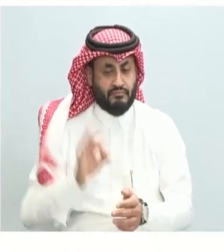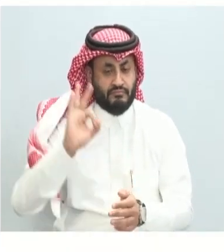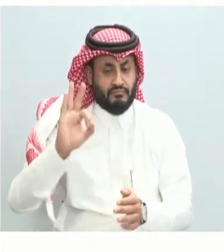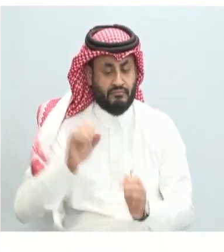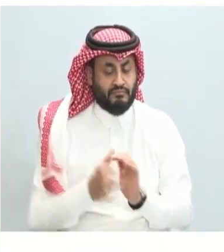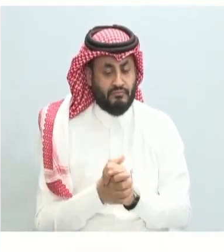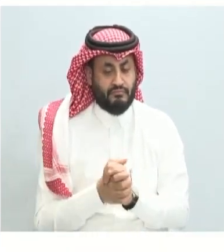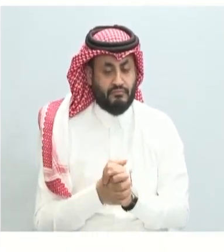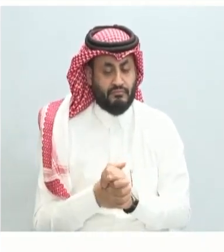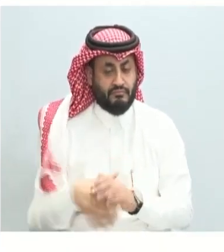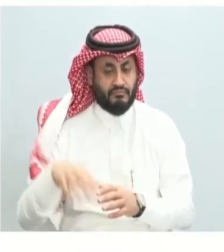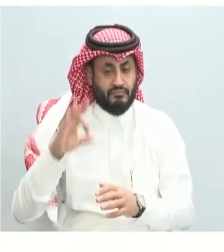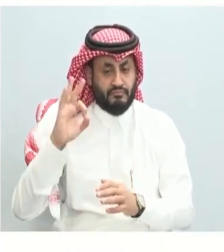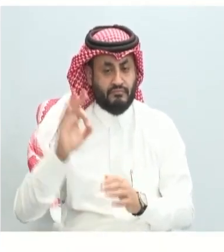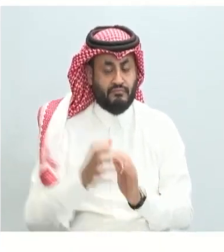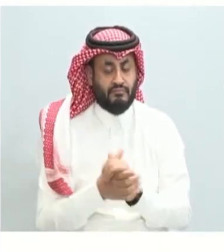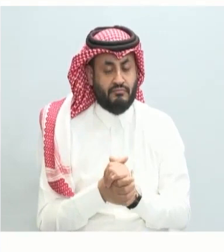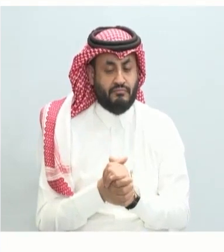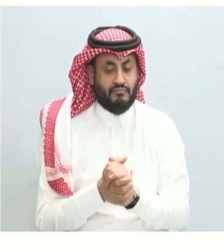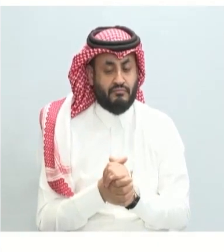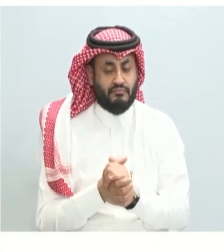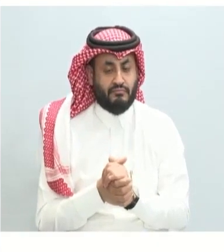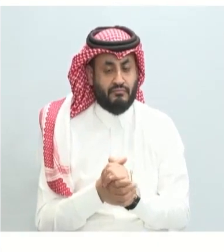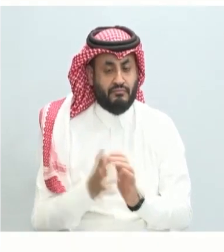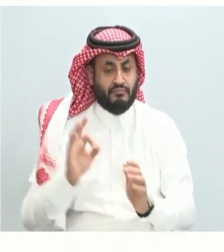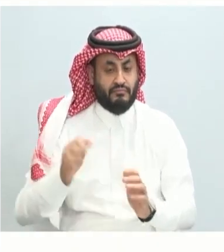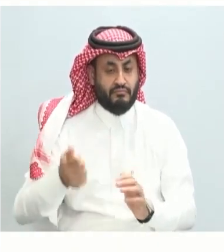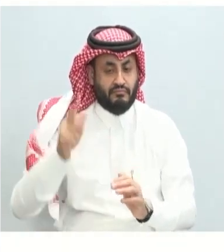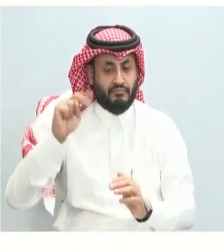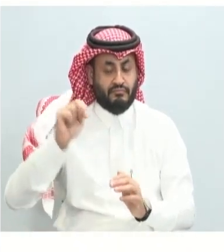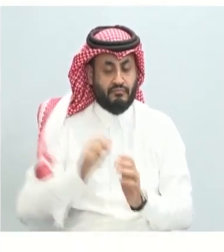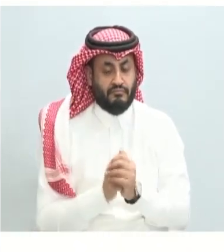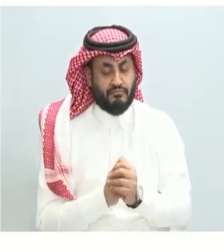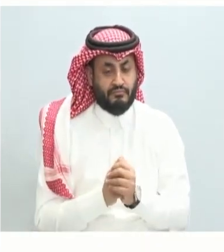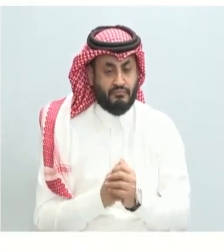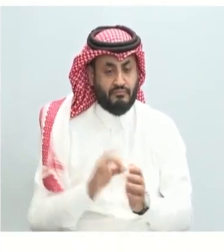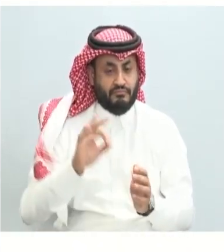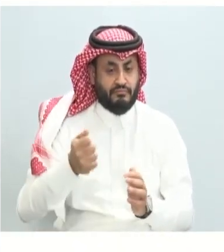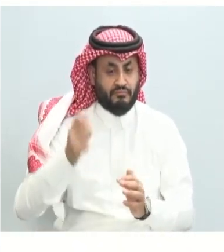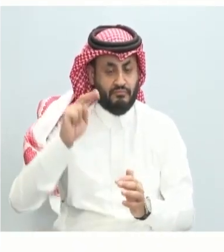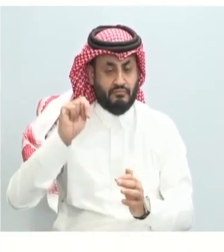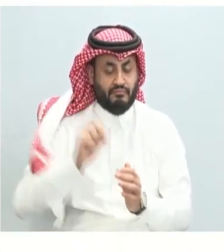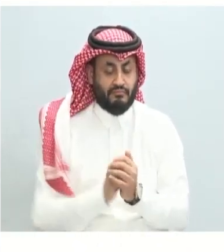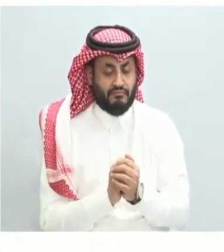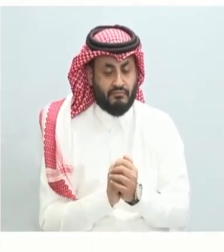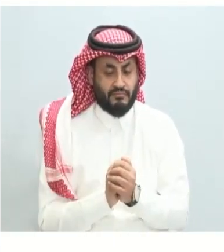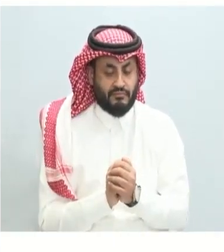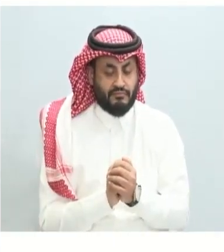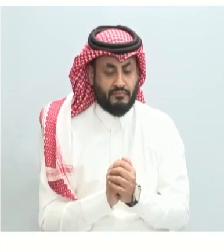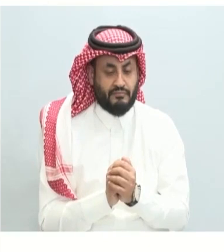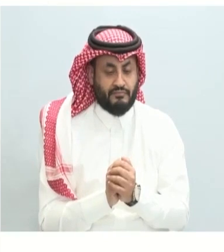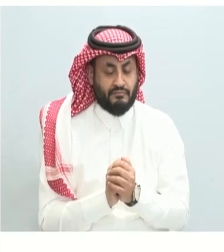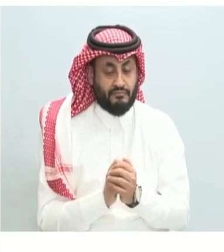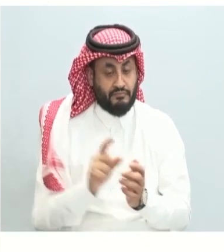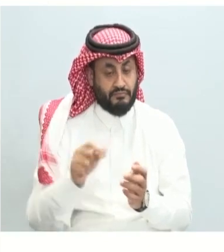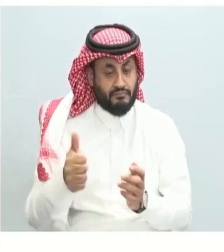F. F as in fan. Fan.